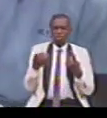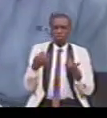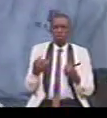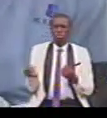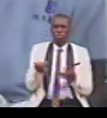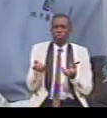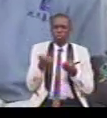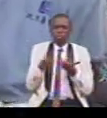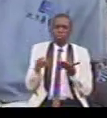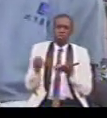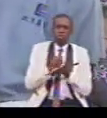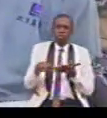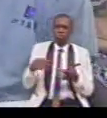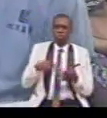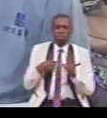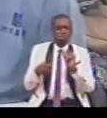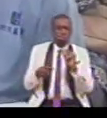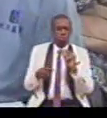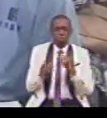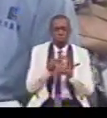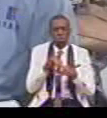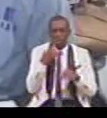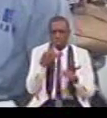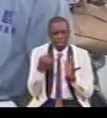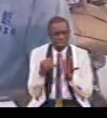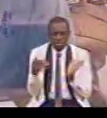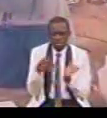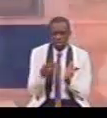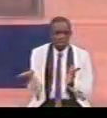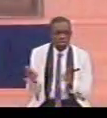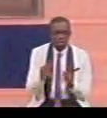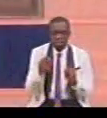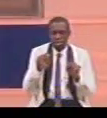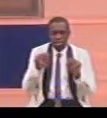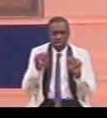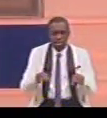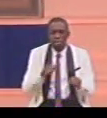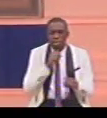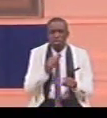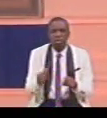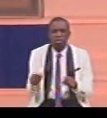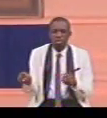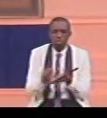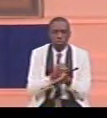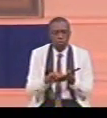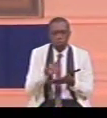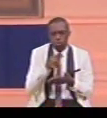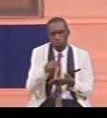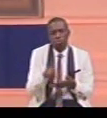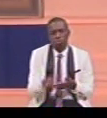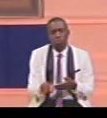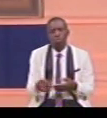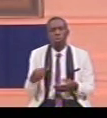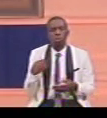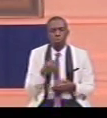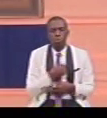I said they cannot look at that we know that whosoever is born of God's